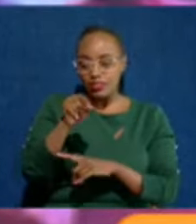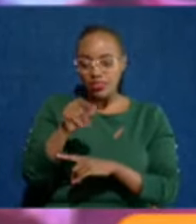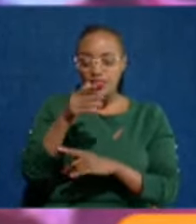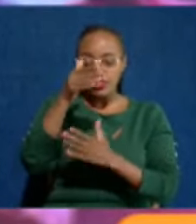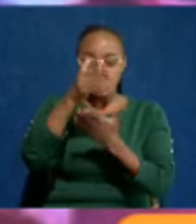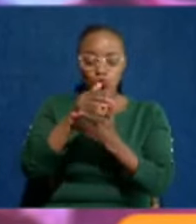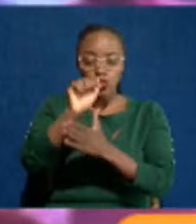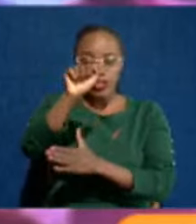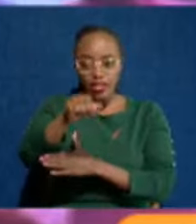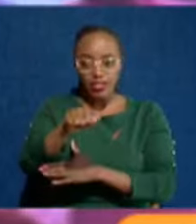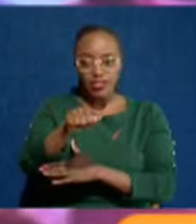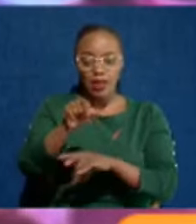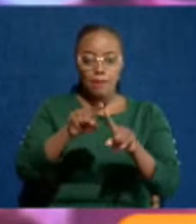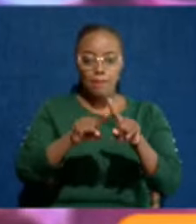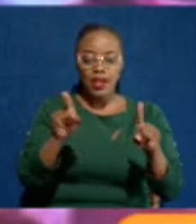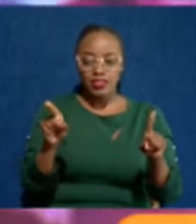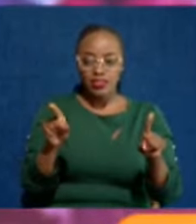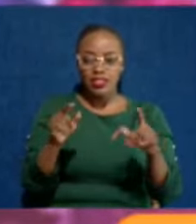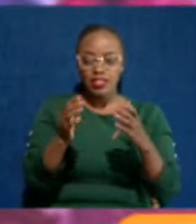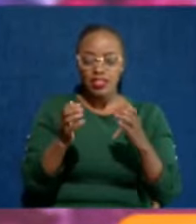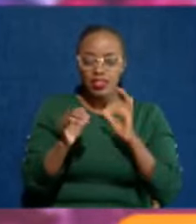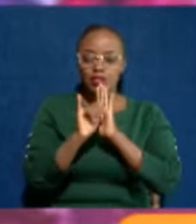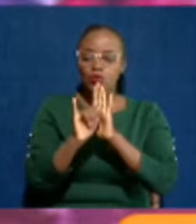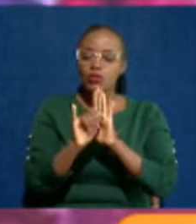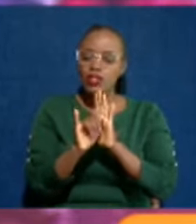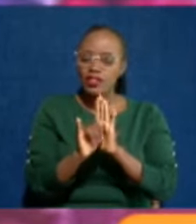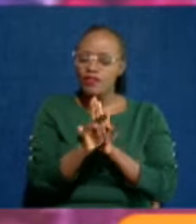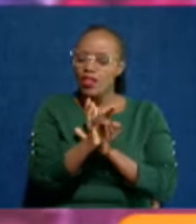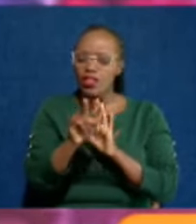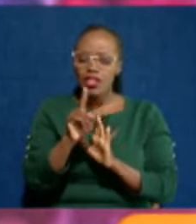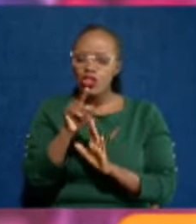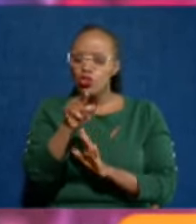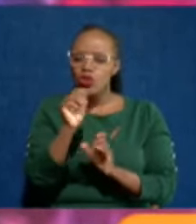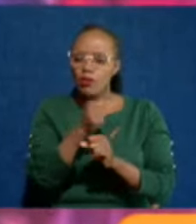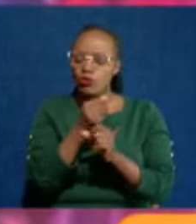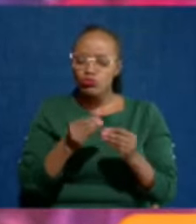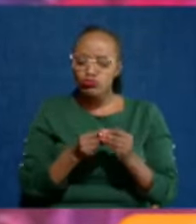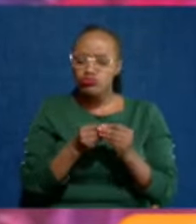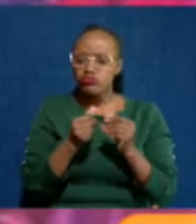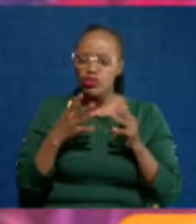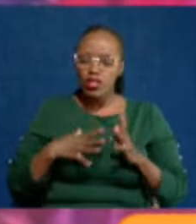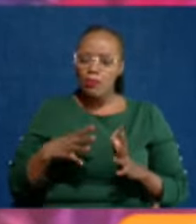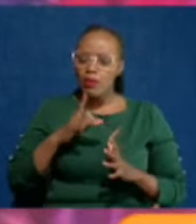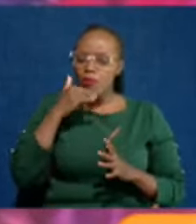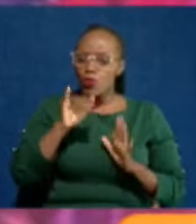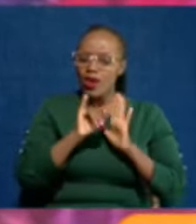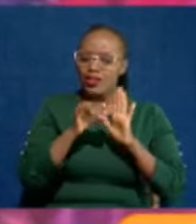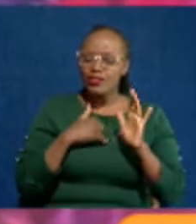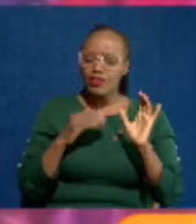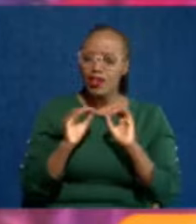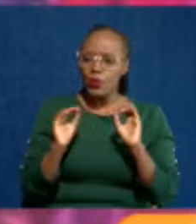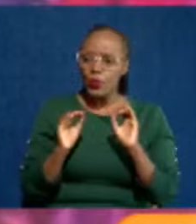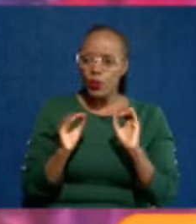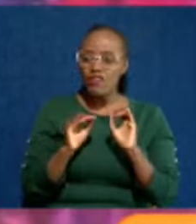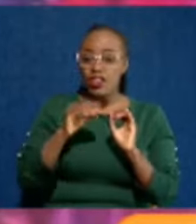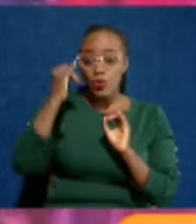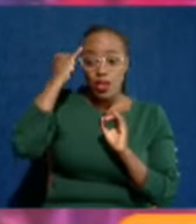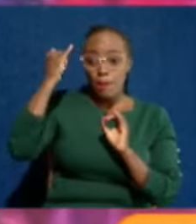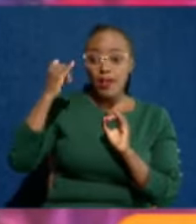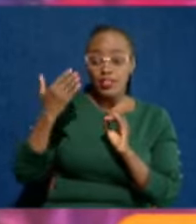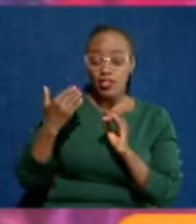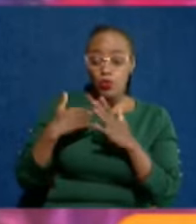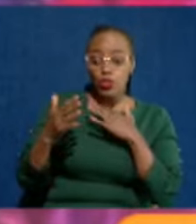true, they need to be identified. You cannot deal with people that are unidentified, because imagine the image that